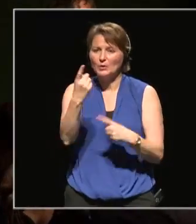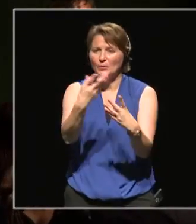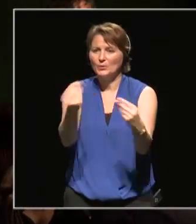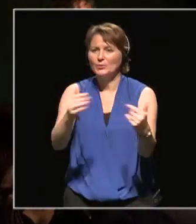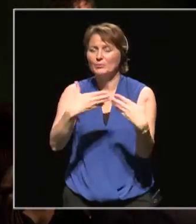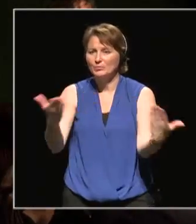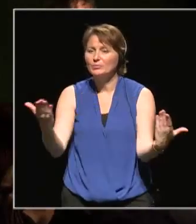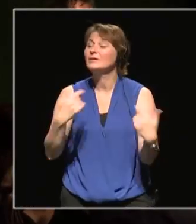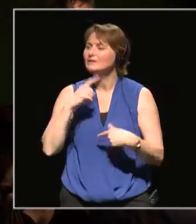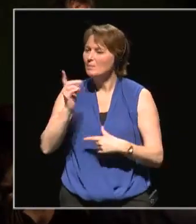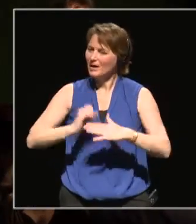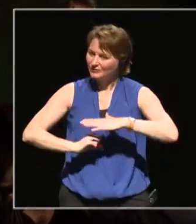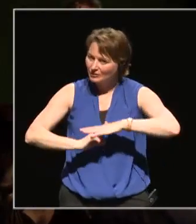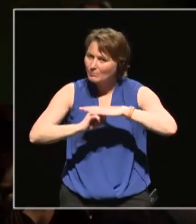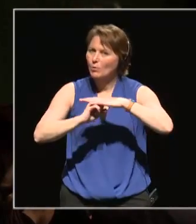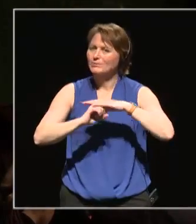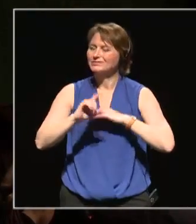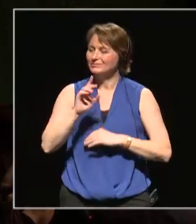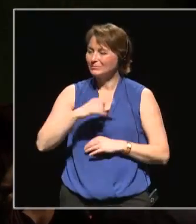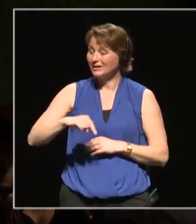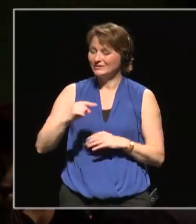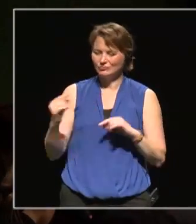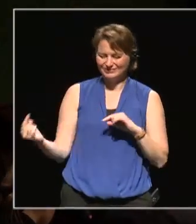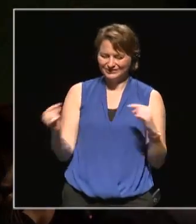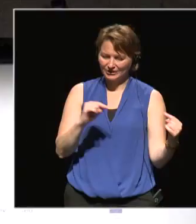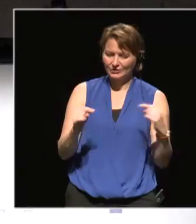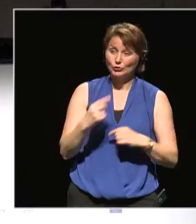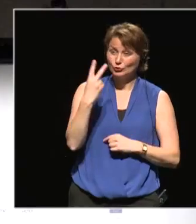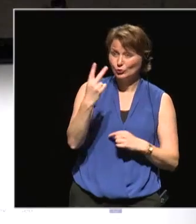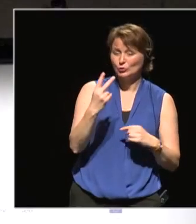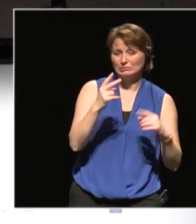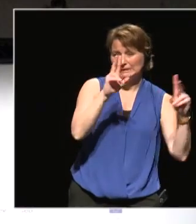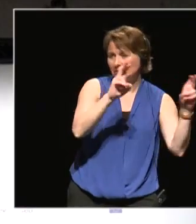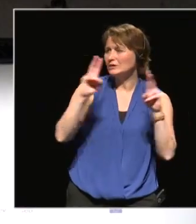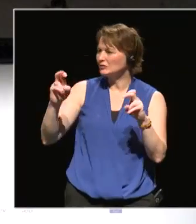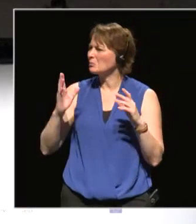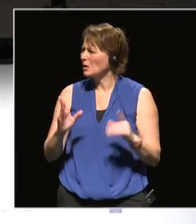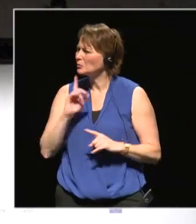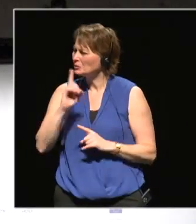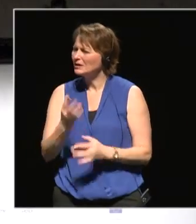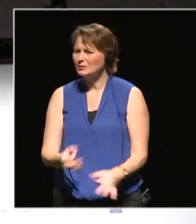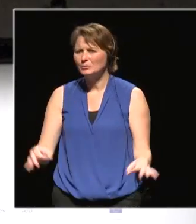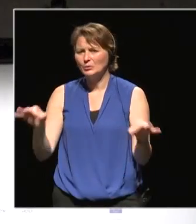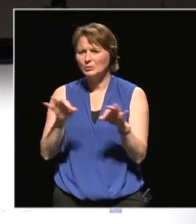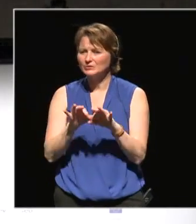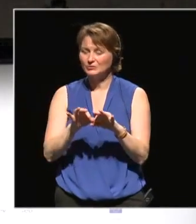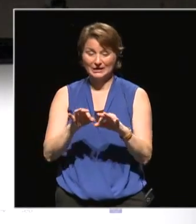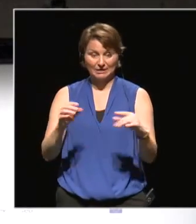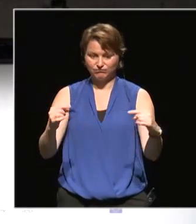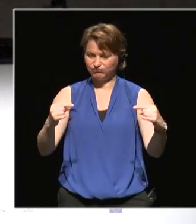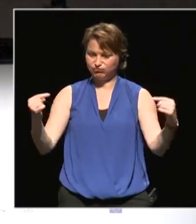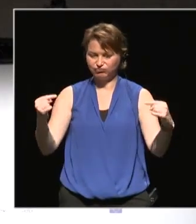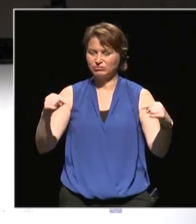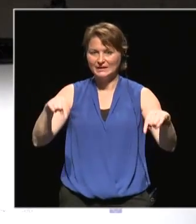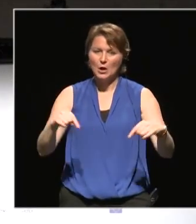finance needs to be supporting. But the discussions between the two energy issues are really at polar opposites at the moment.